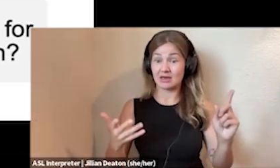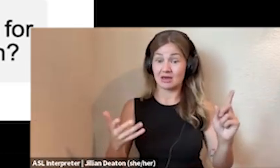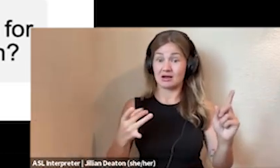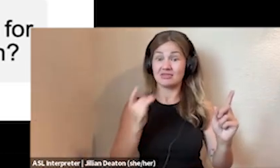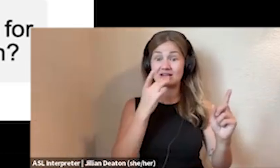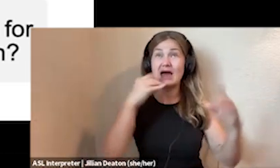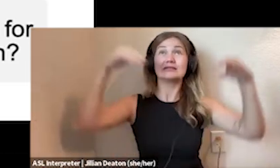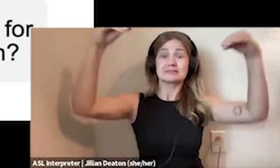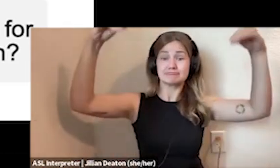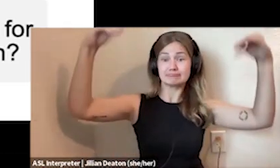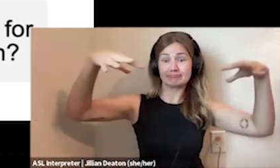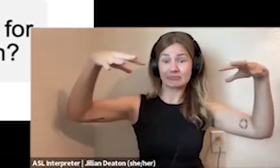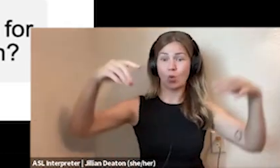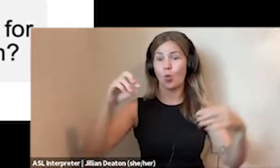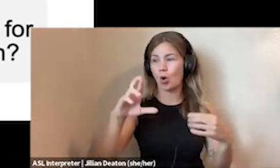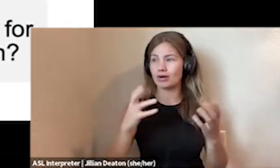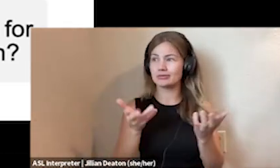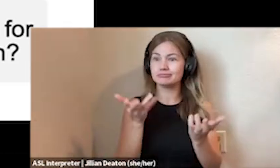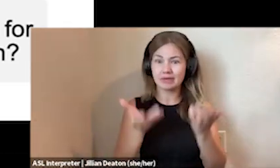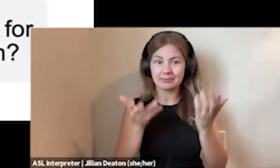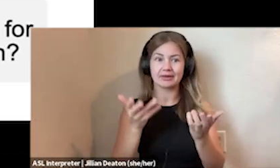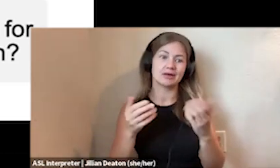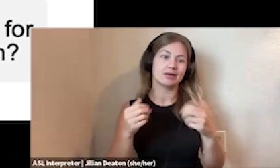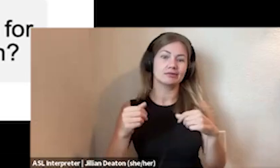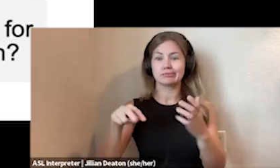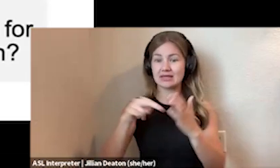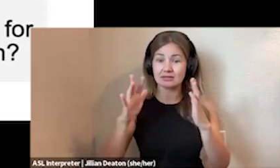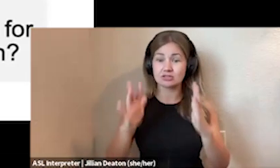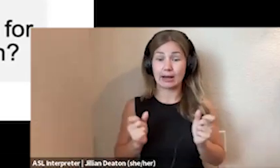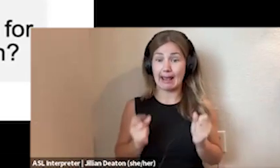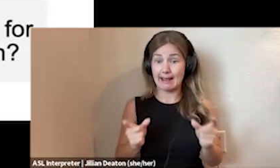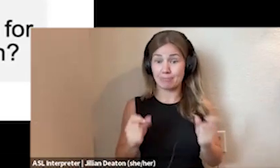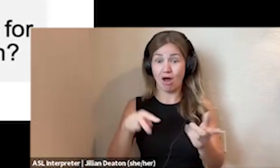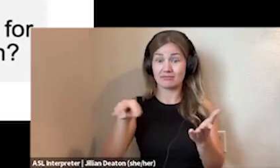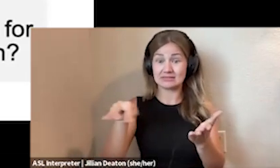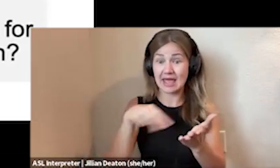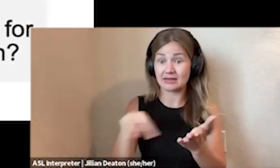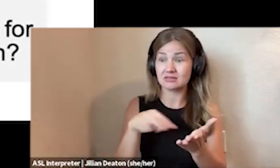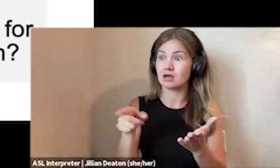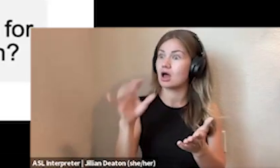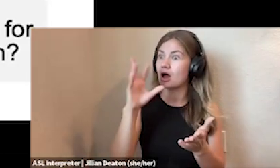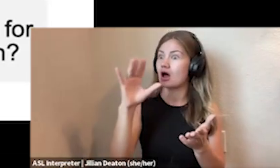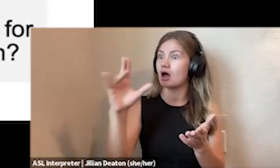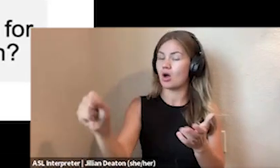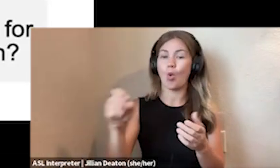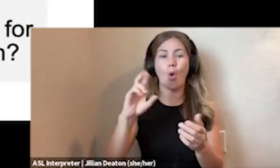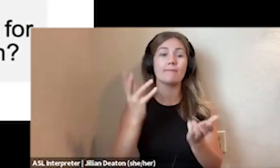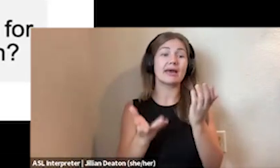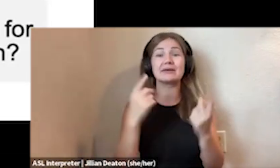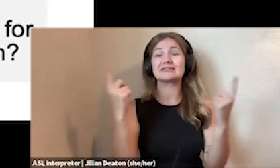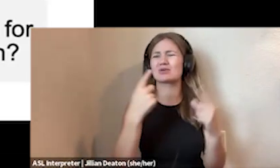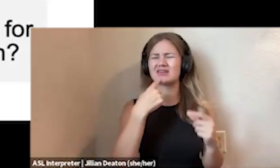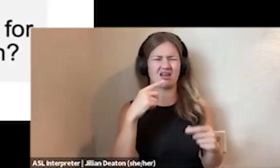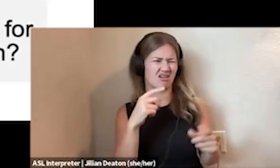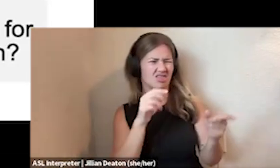was entering into an improvisation? Was it someone who said, no, that's terrible, and she had to scrap it and